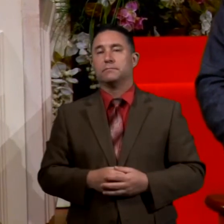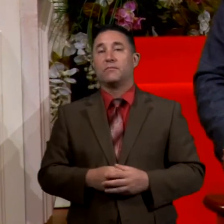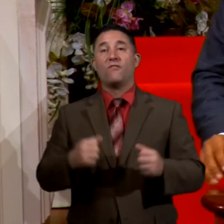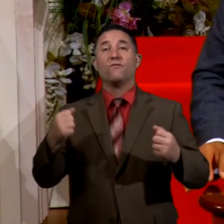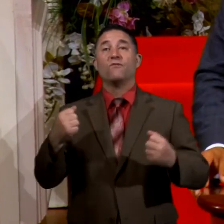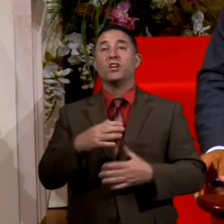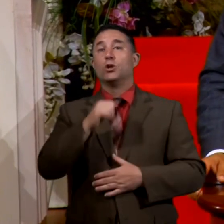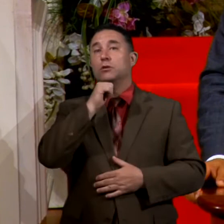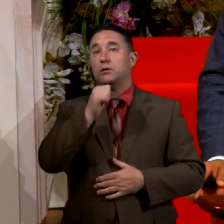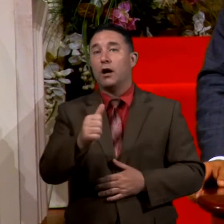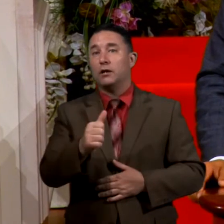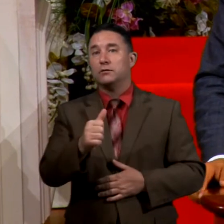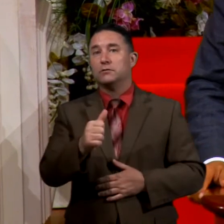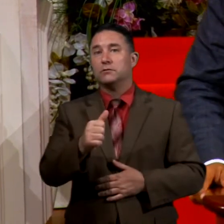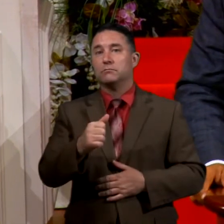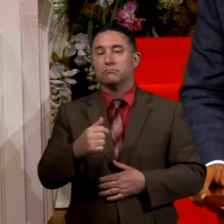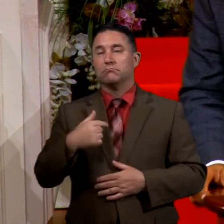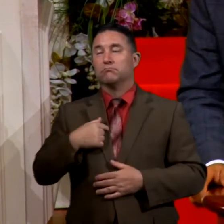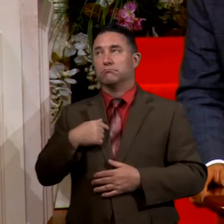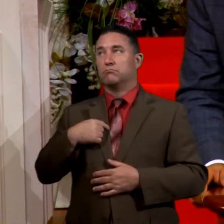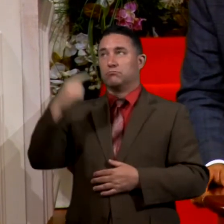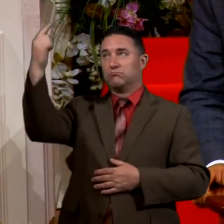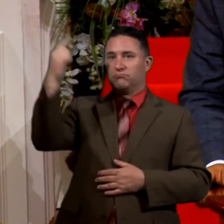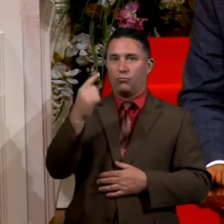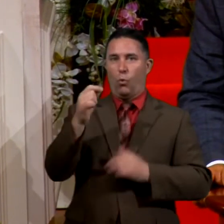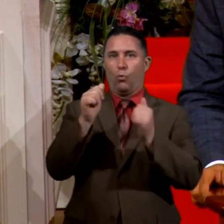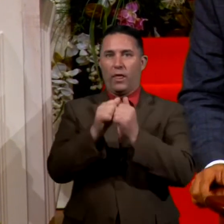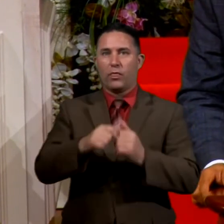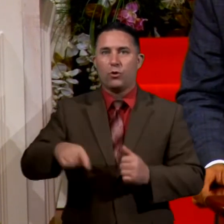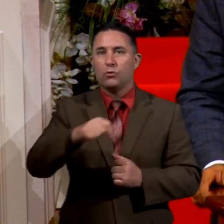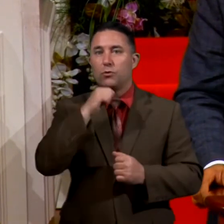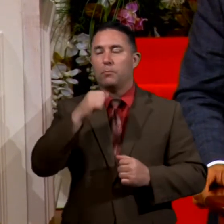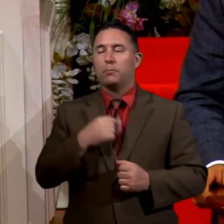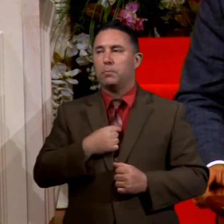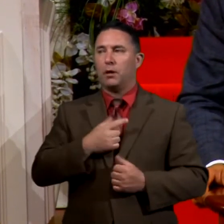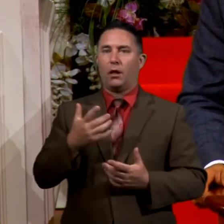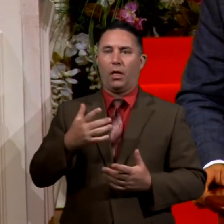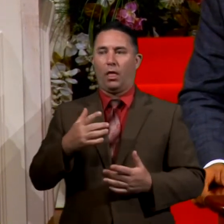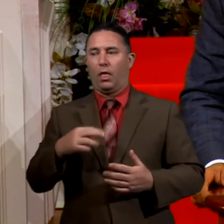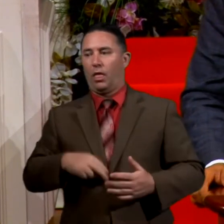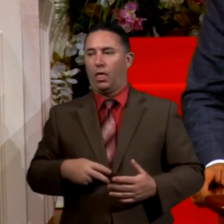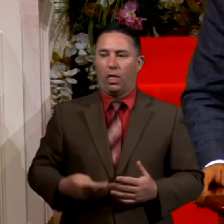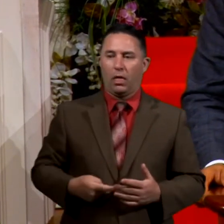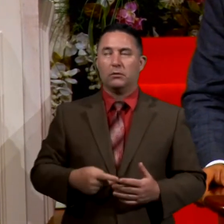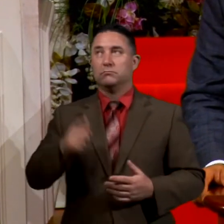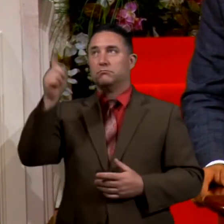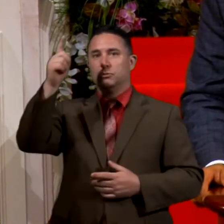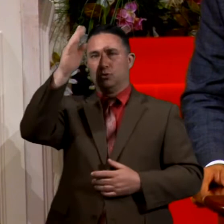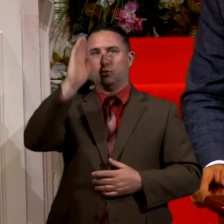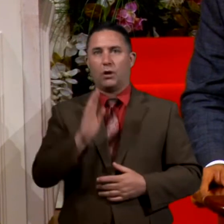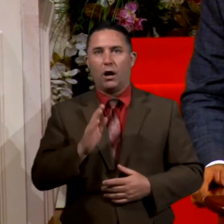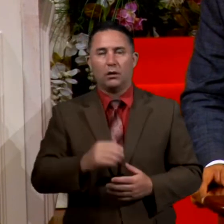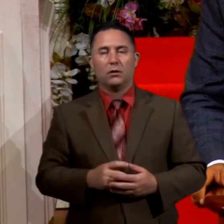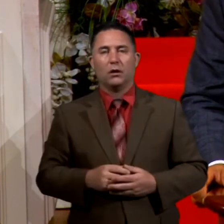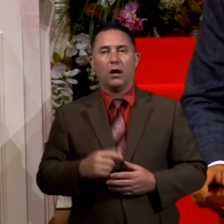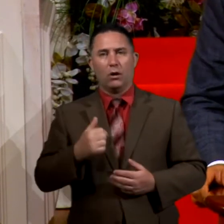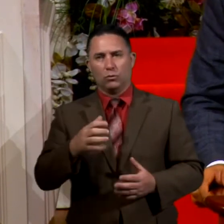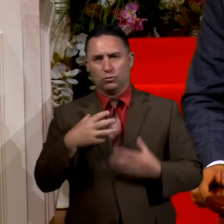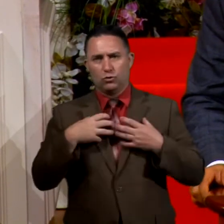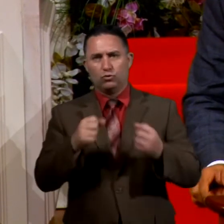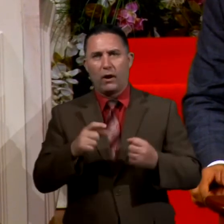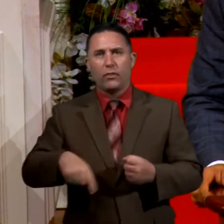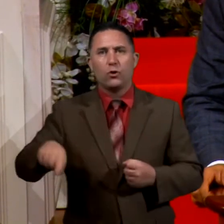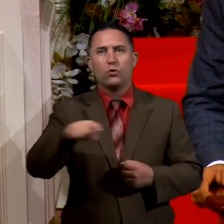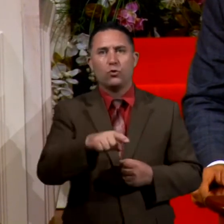"Fear not, for I am with thee. Be not dismayed, for I am thy God. I will strengthen